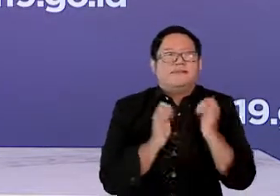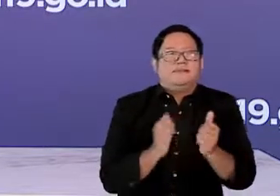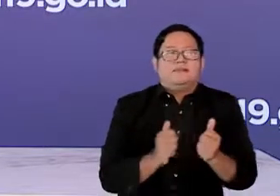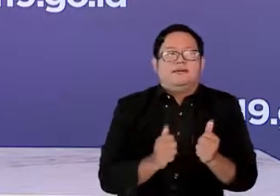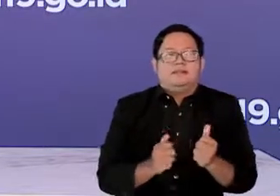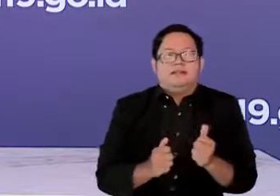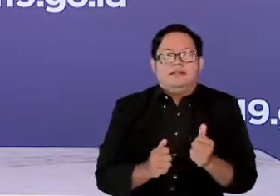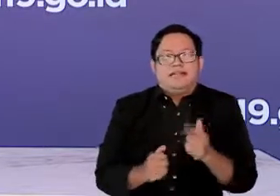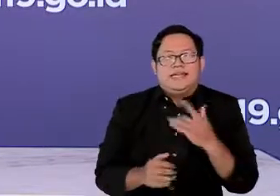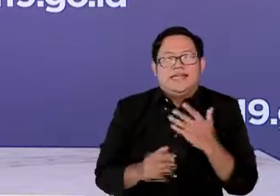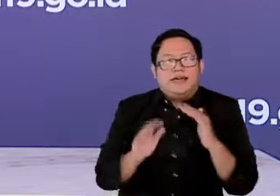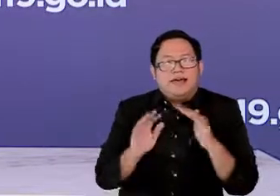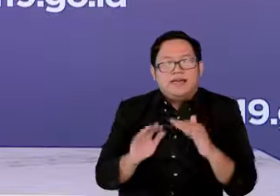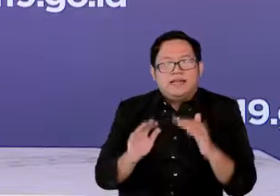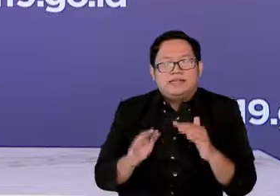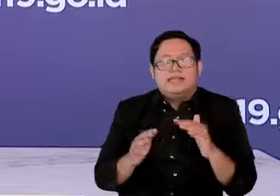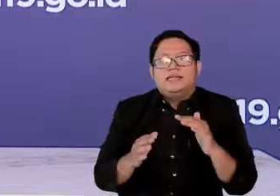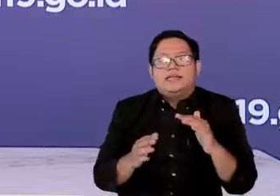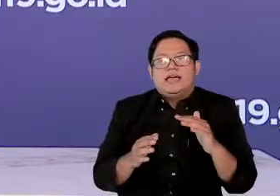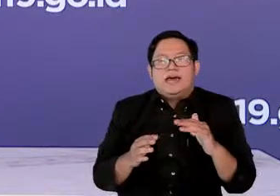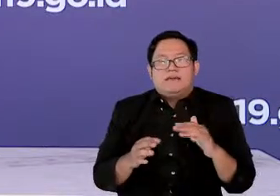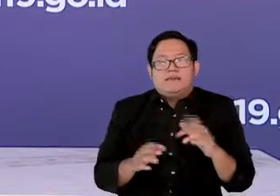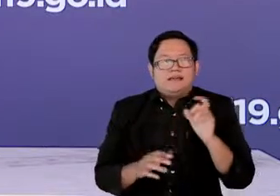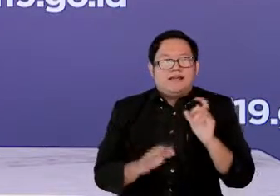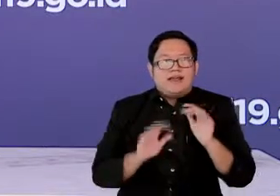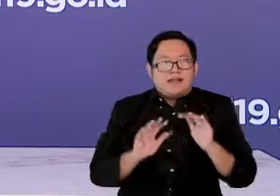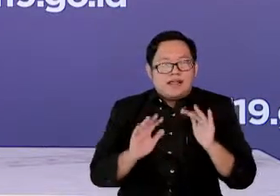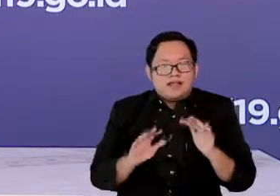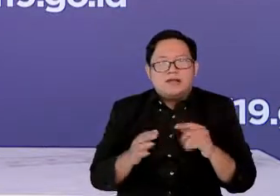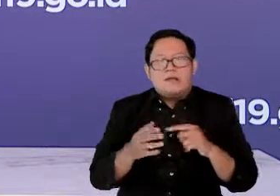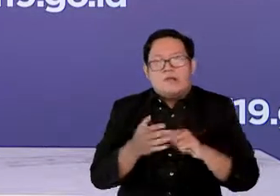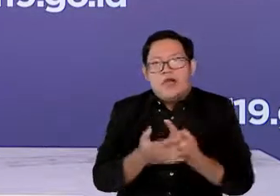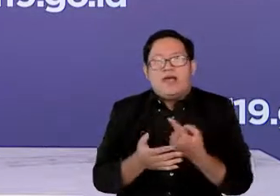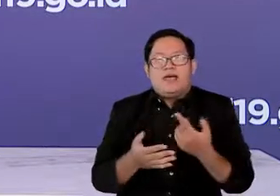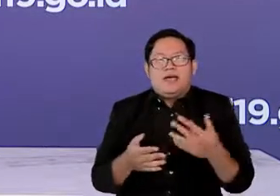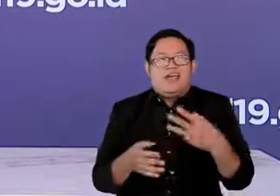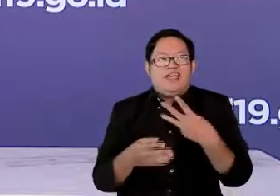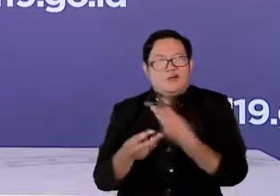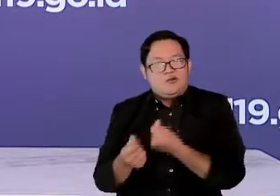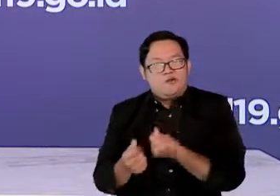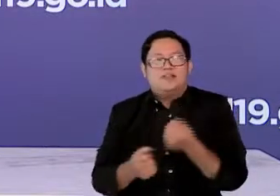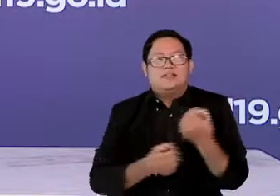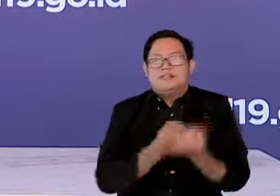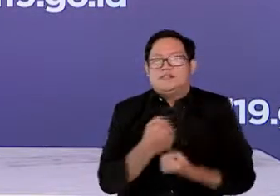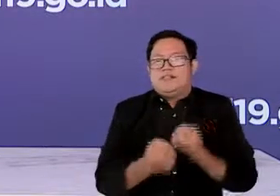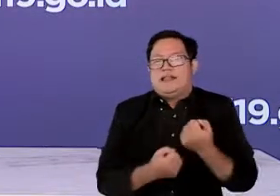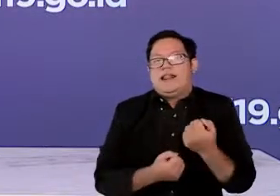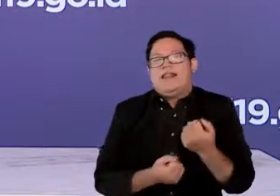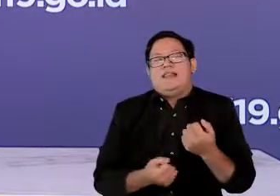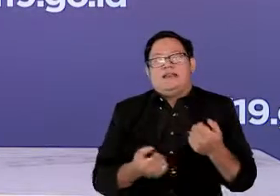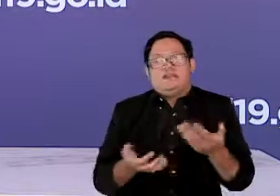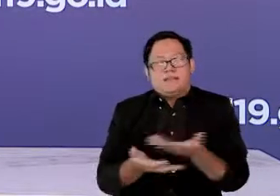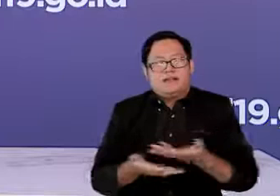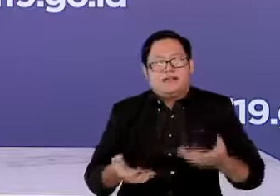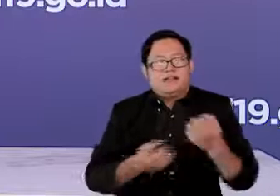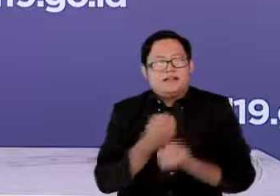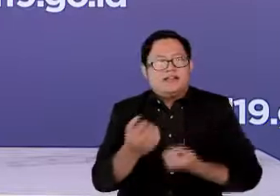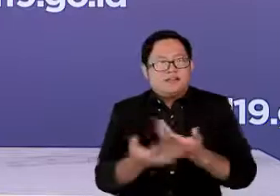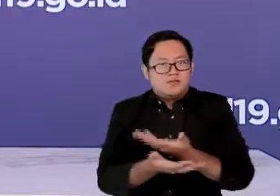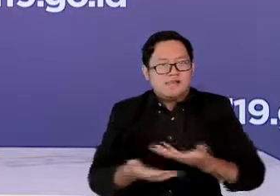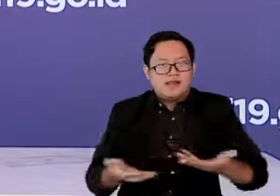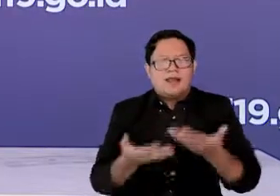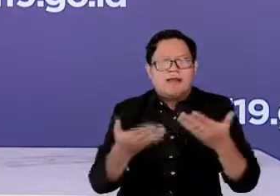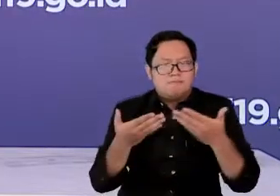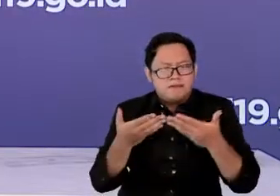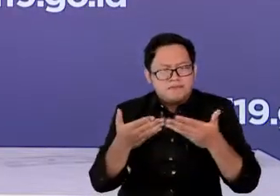we will open the social economic activities while looking at the impact. If there is no impact, we can